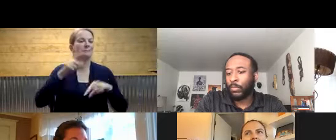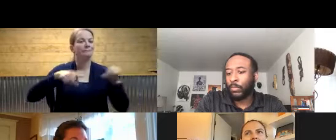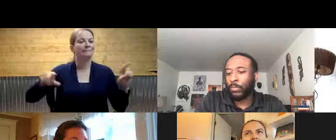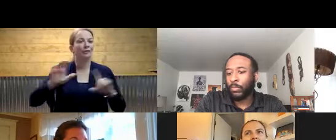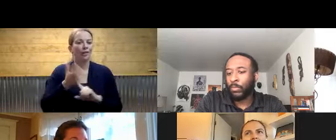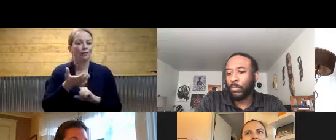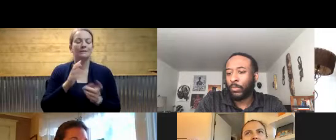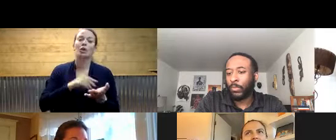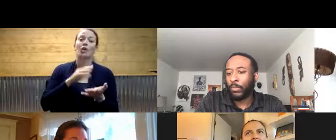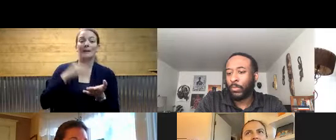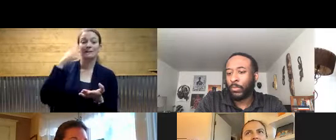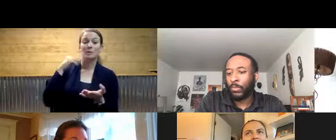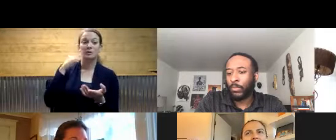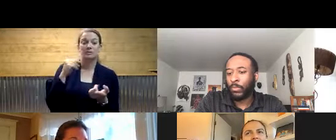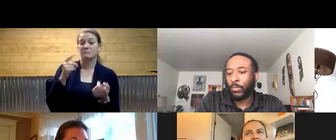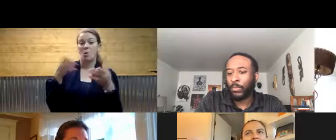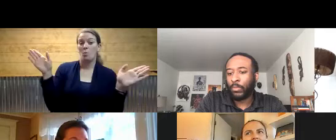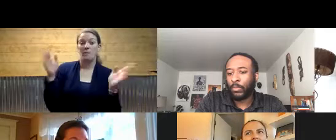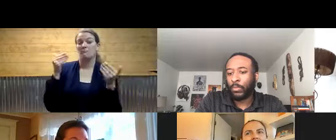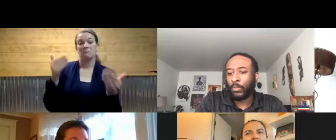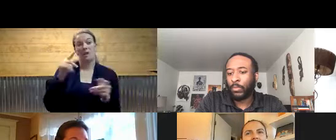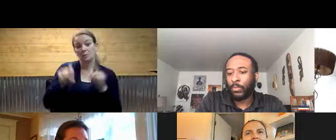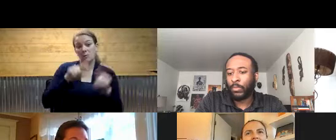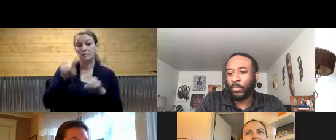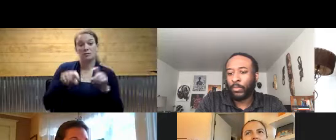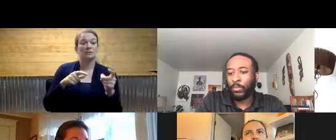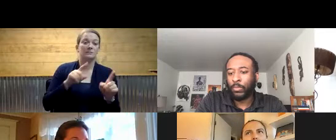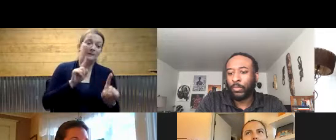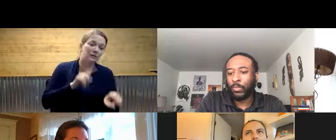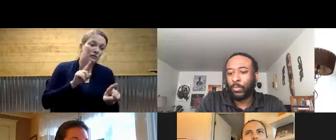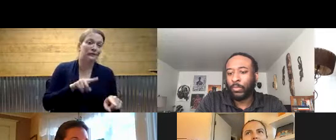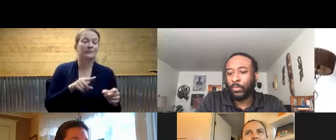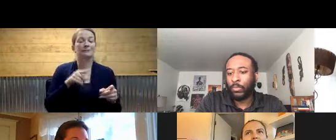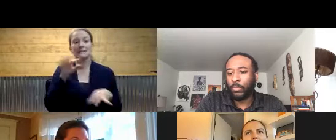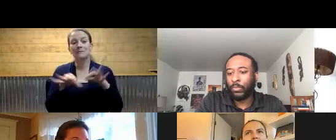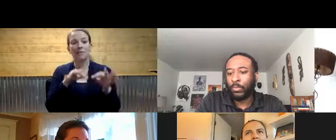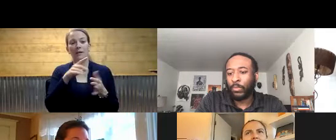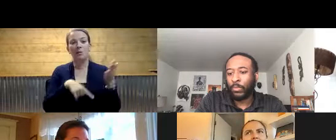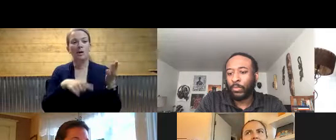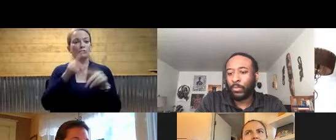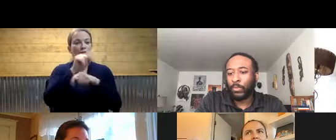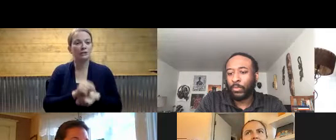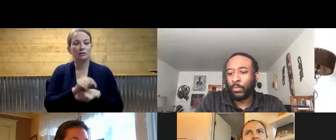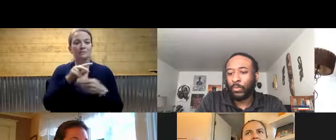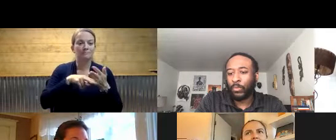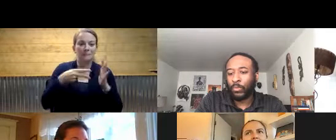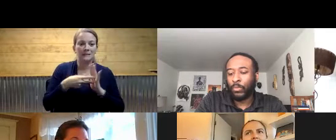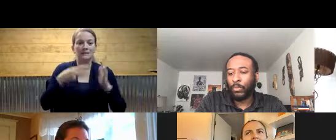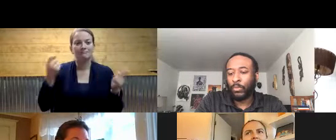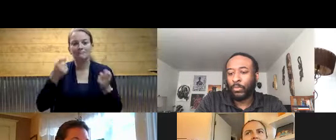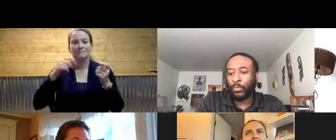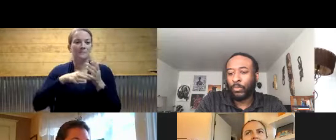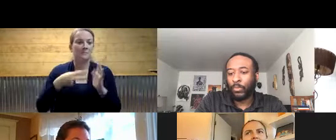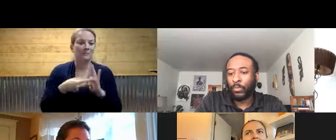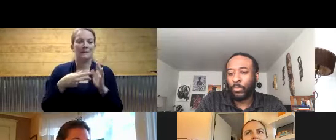experience, and everyone used to ask questions, and we were always up for questions to explain what goes on, and we even used to have small explanations of